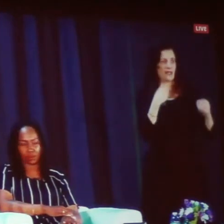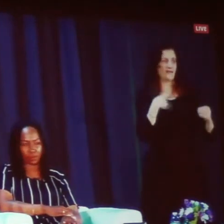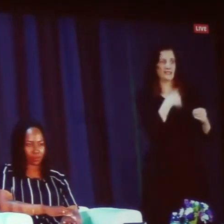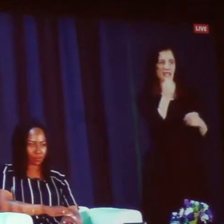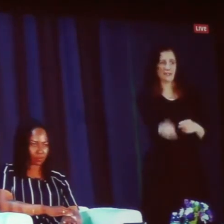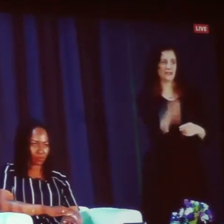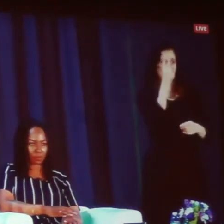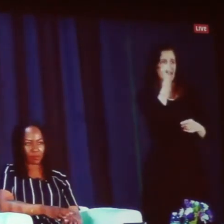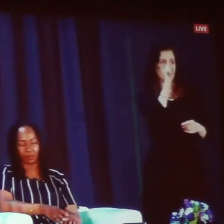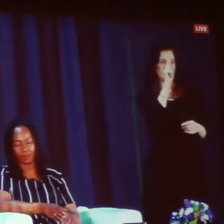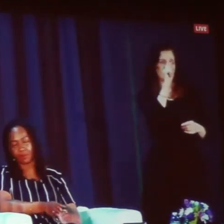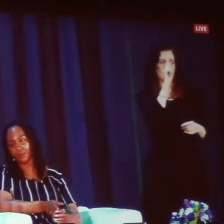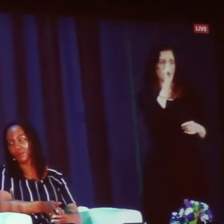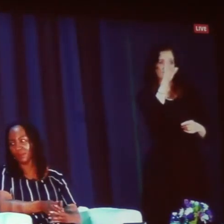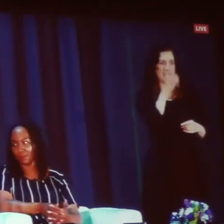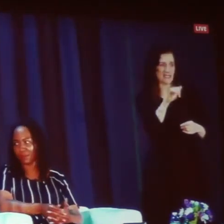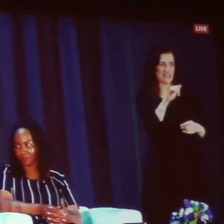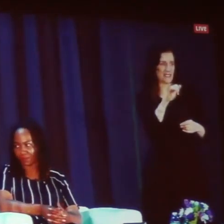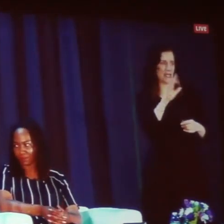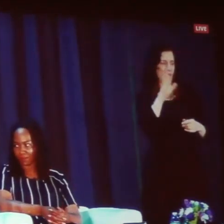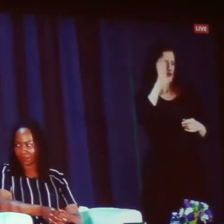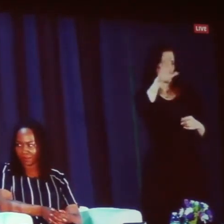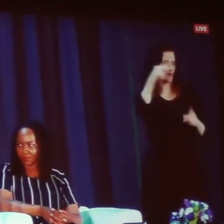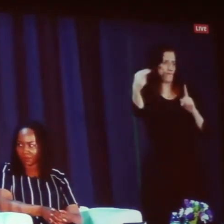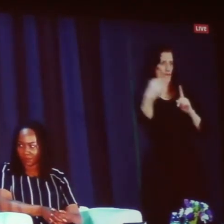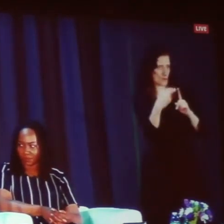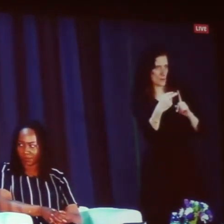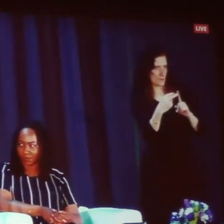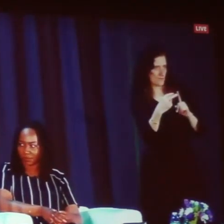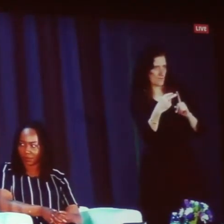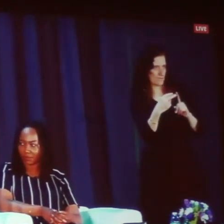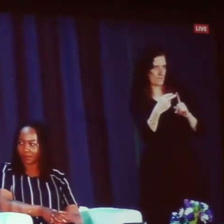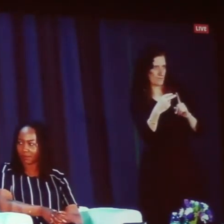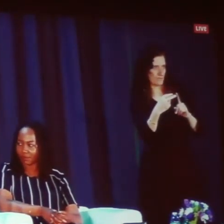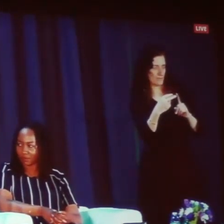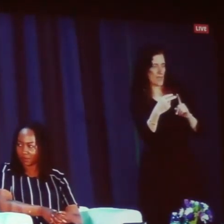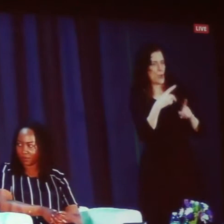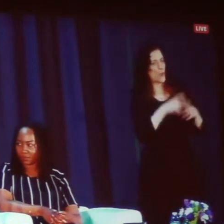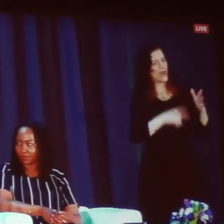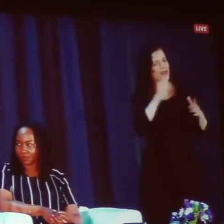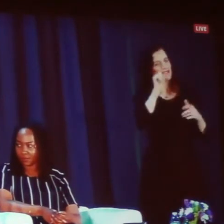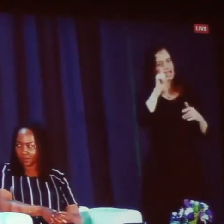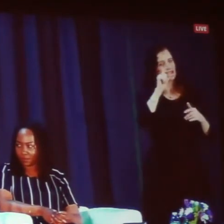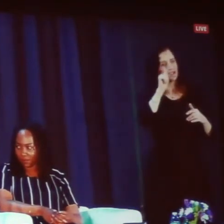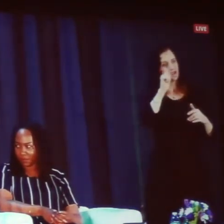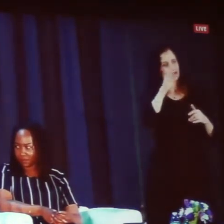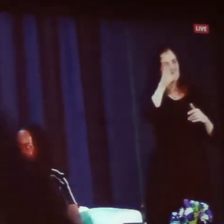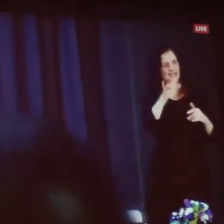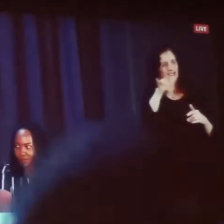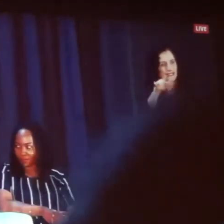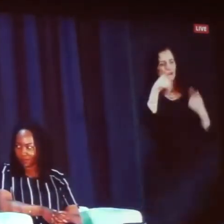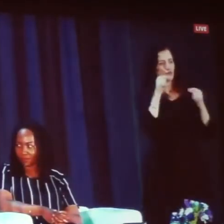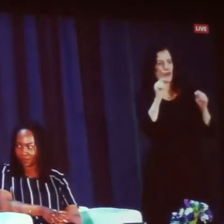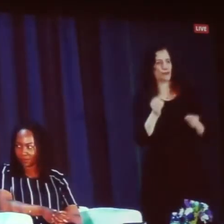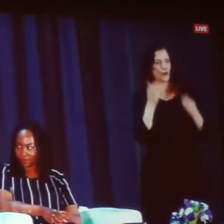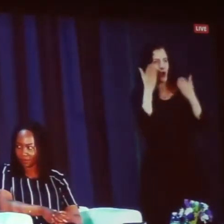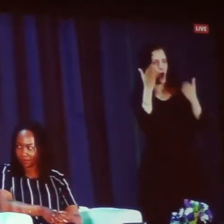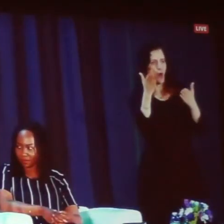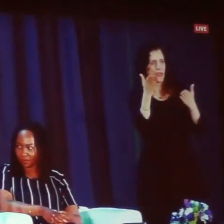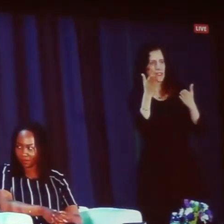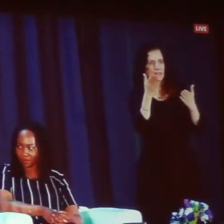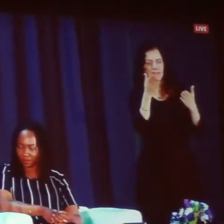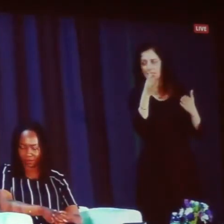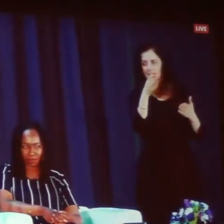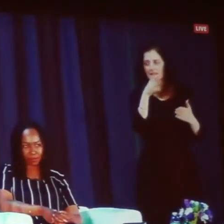from. But to the degree that we do, I think what she's trying to offer is a